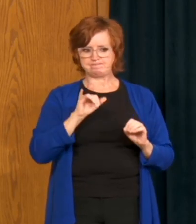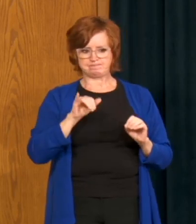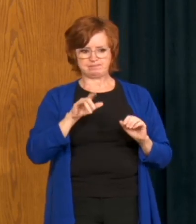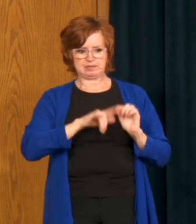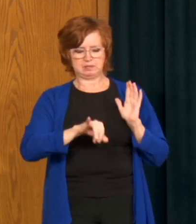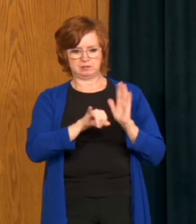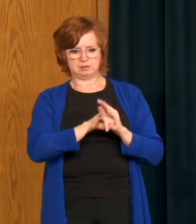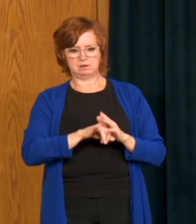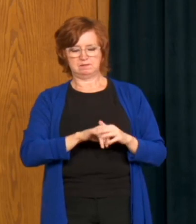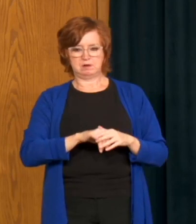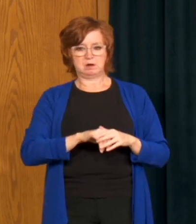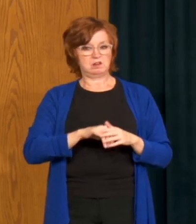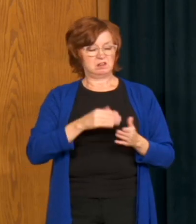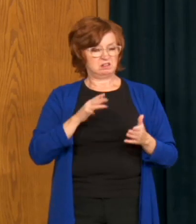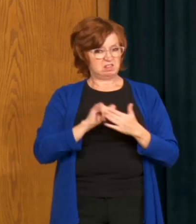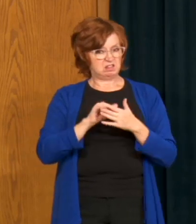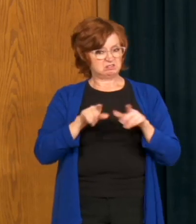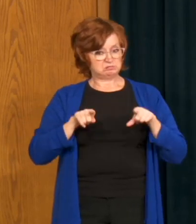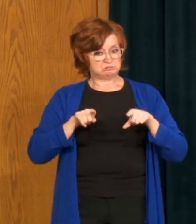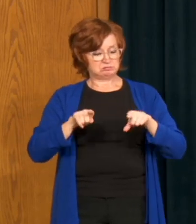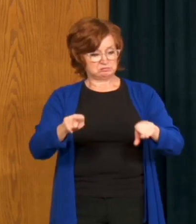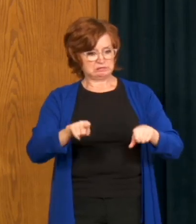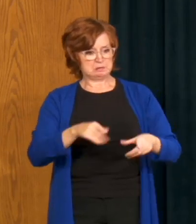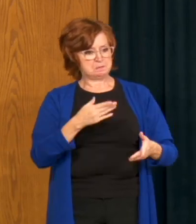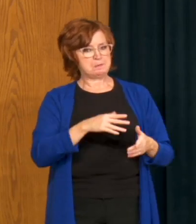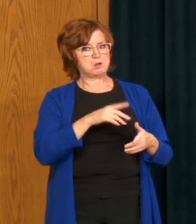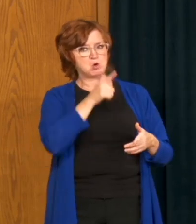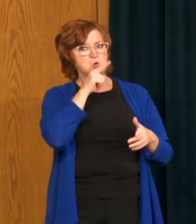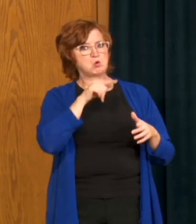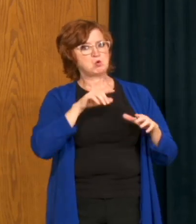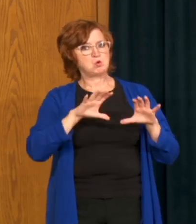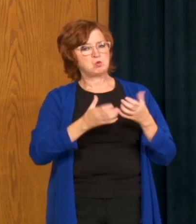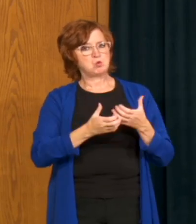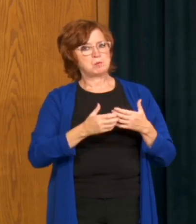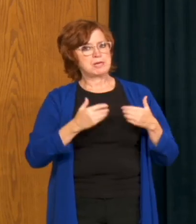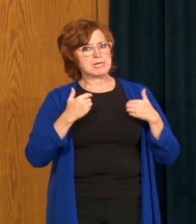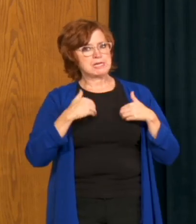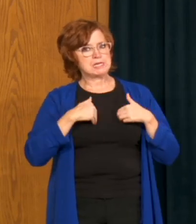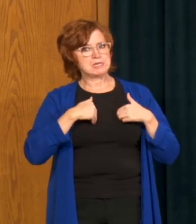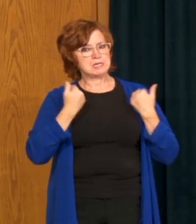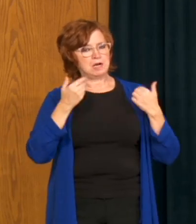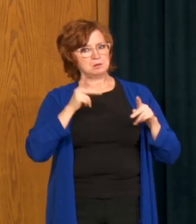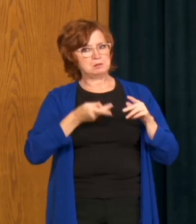testing positive, if that concerns you at all beyond the